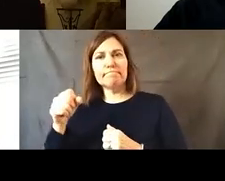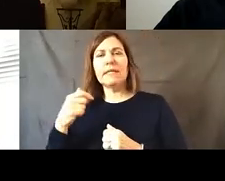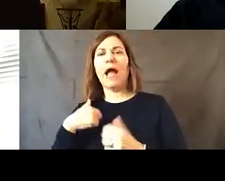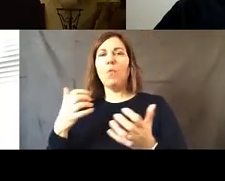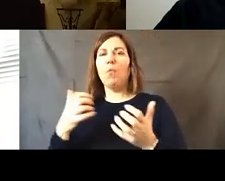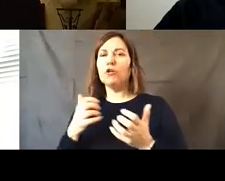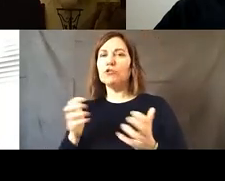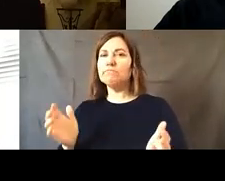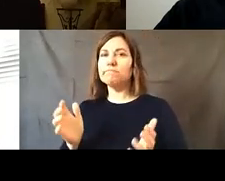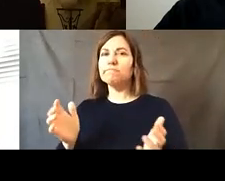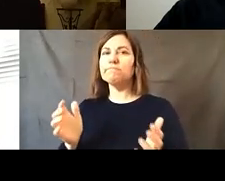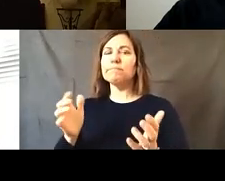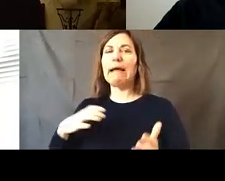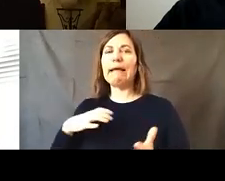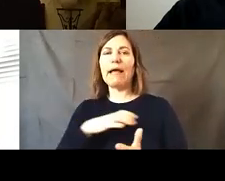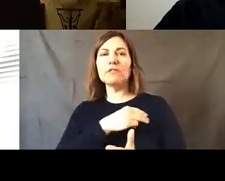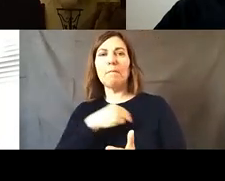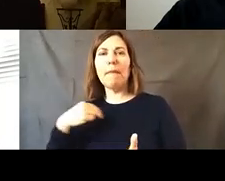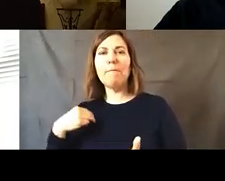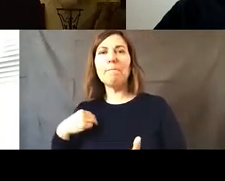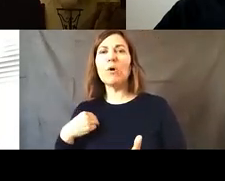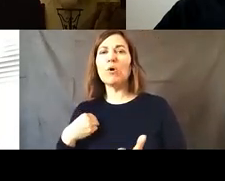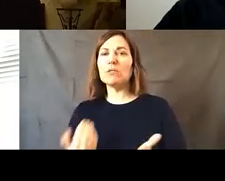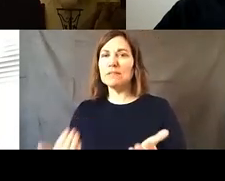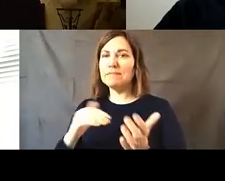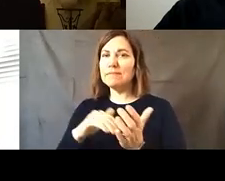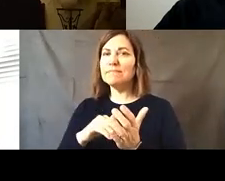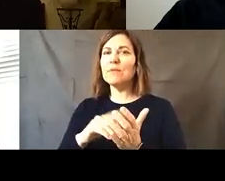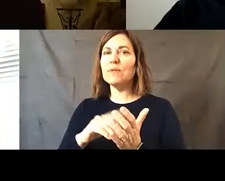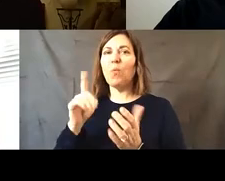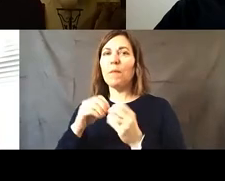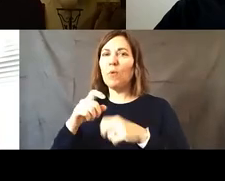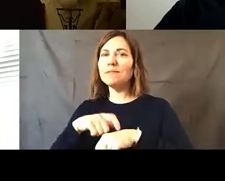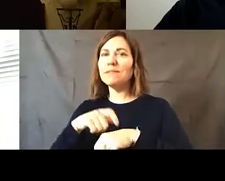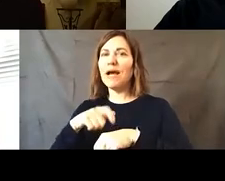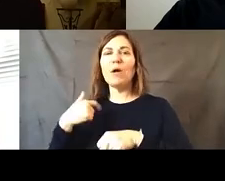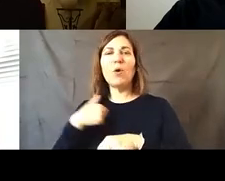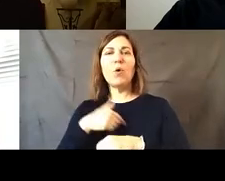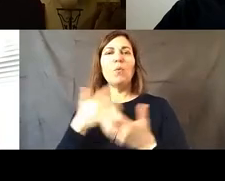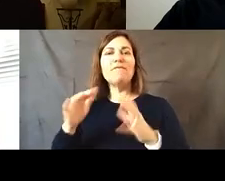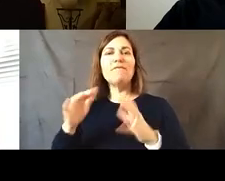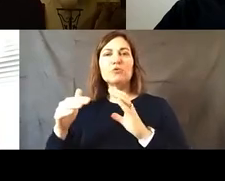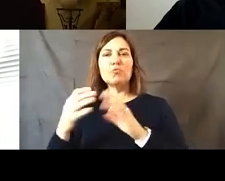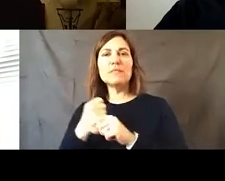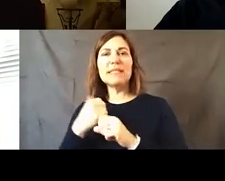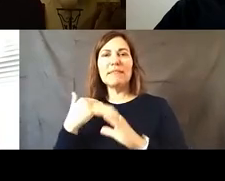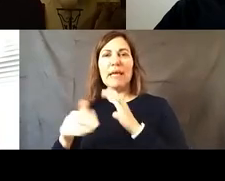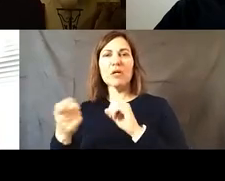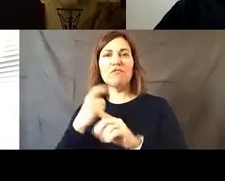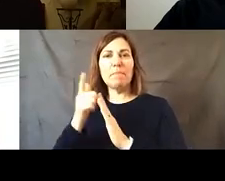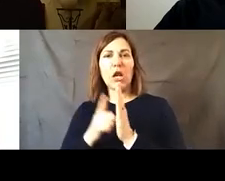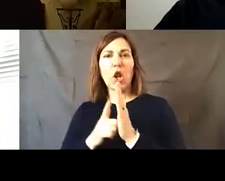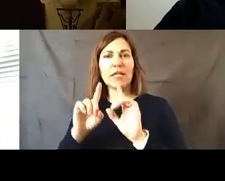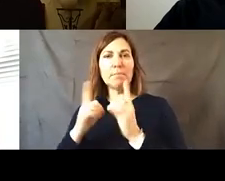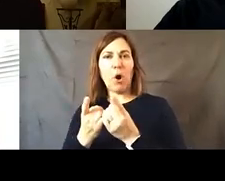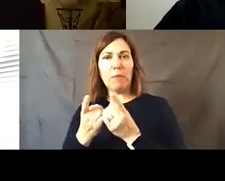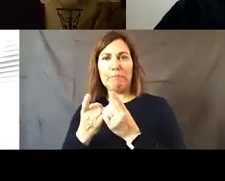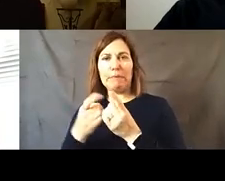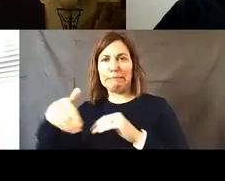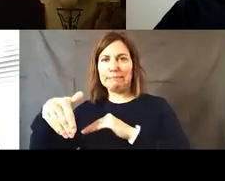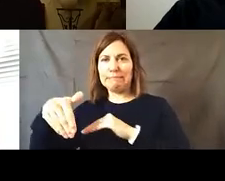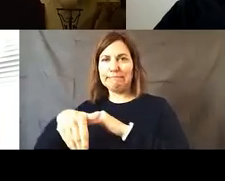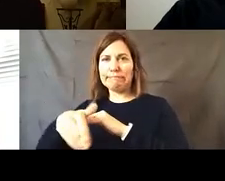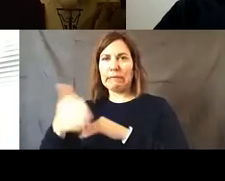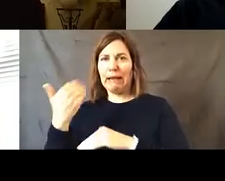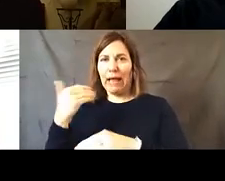more time. We all received emails from the law department late last night and again this morning. And so